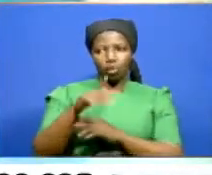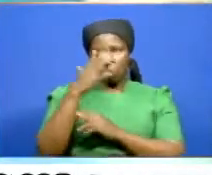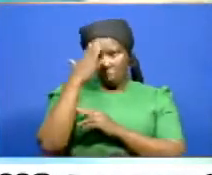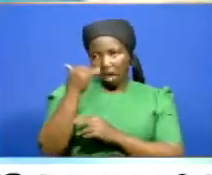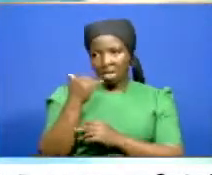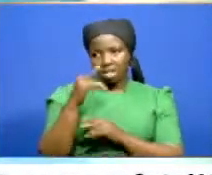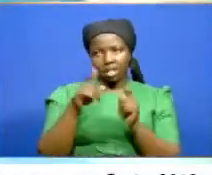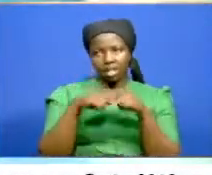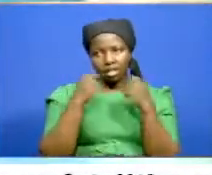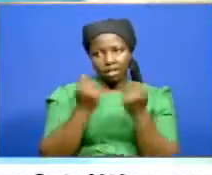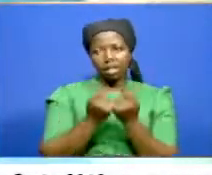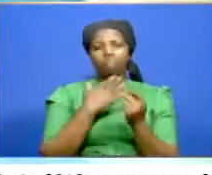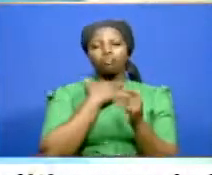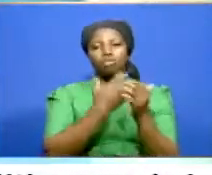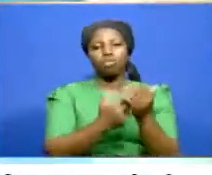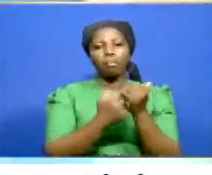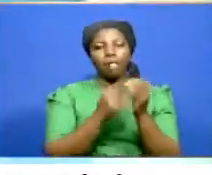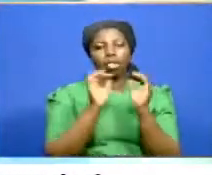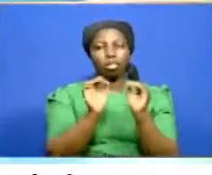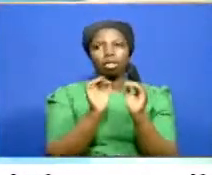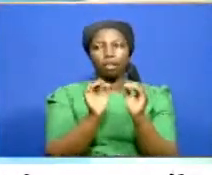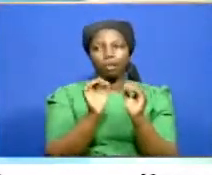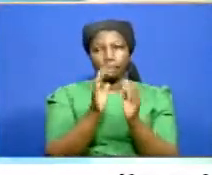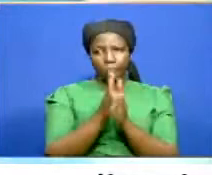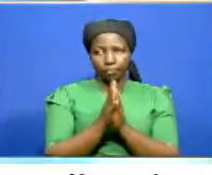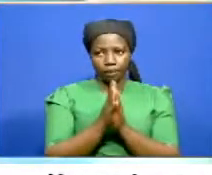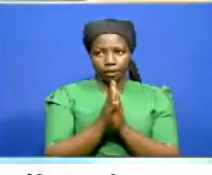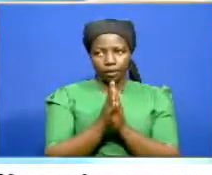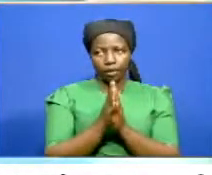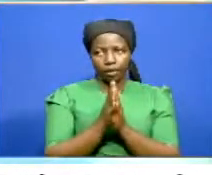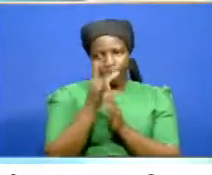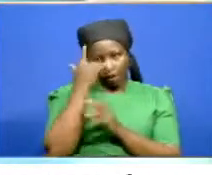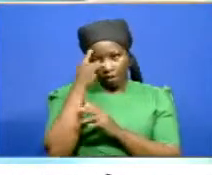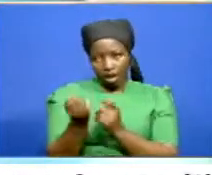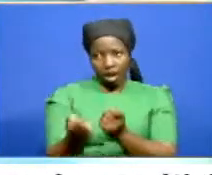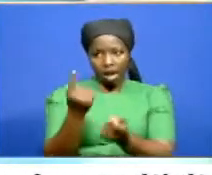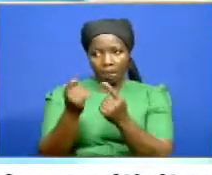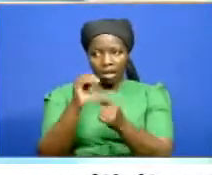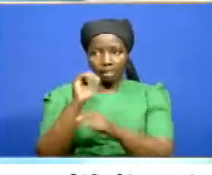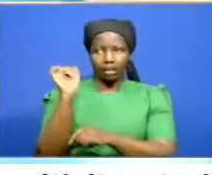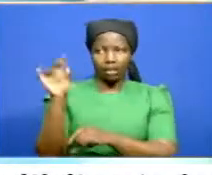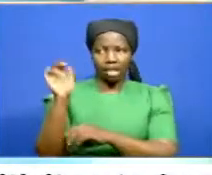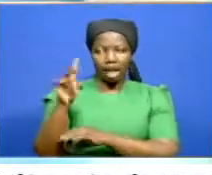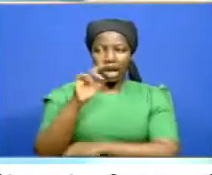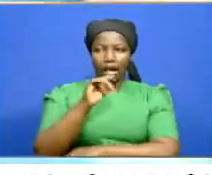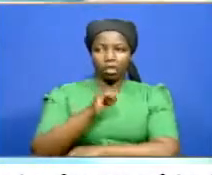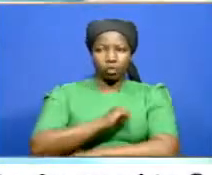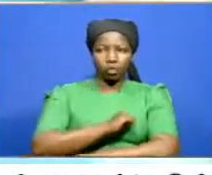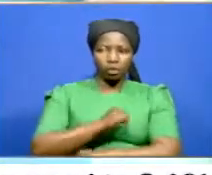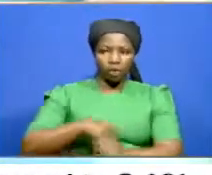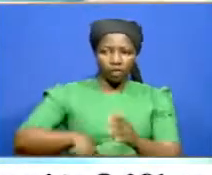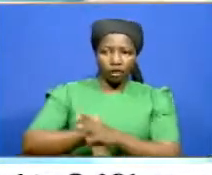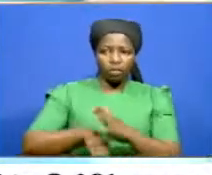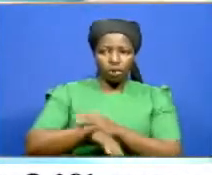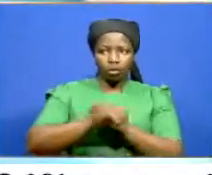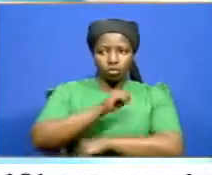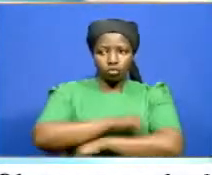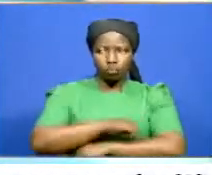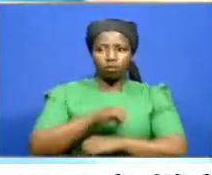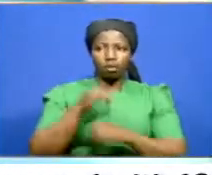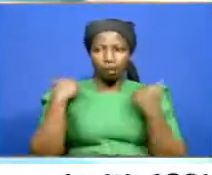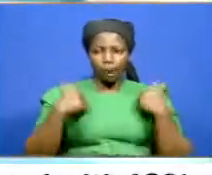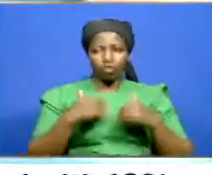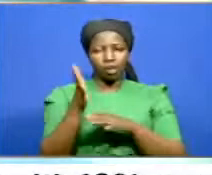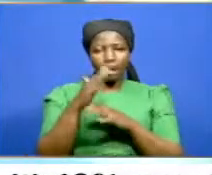don't want to partner and all that. So for Emerging Stars Football Academy, I'm their brand ambassador. They approached me to work with them, and it's quite